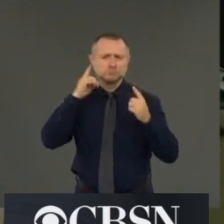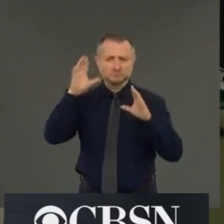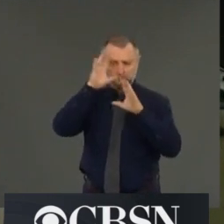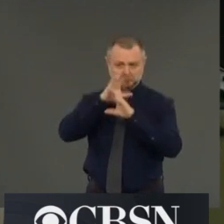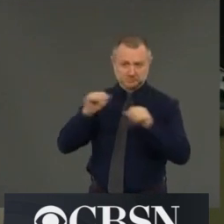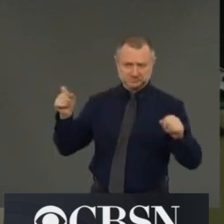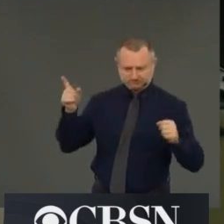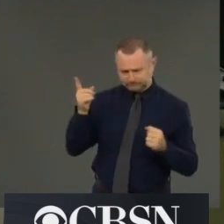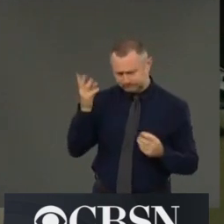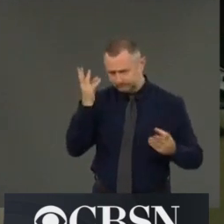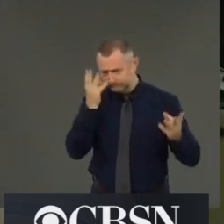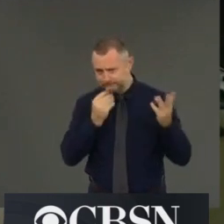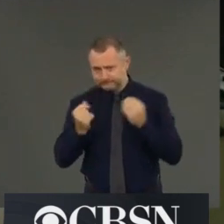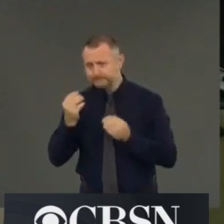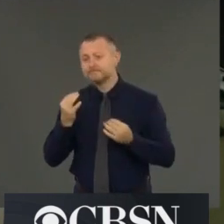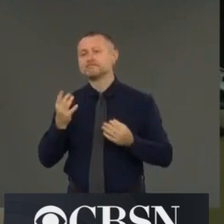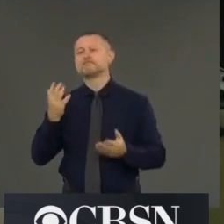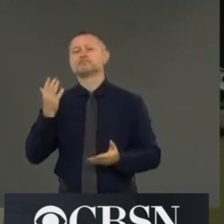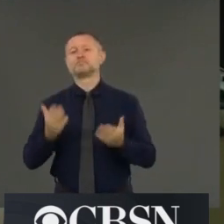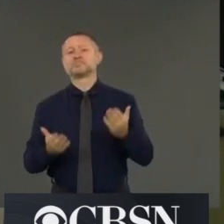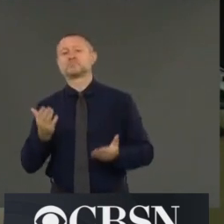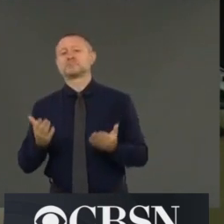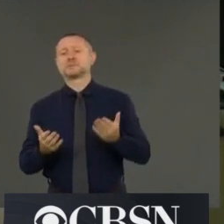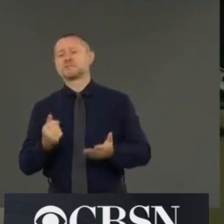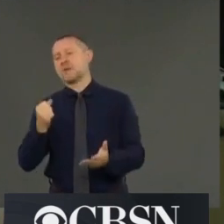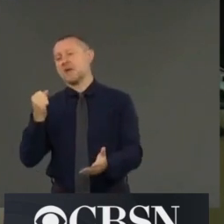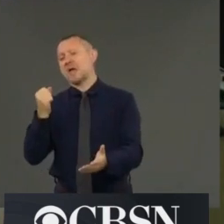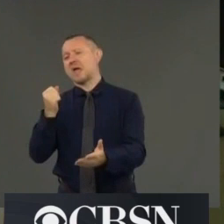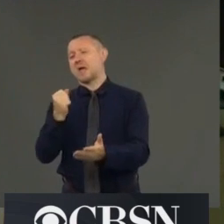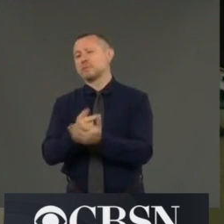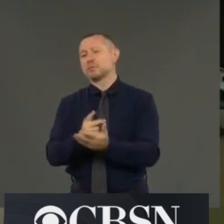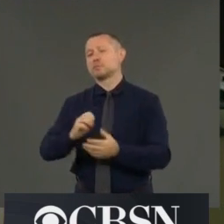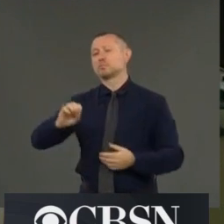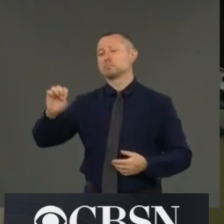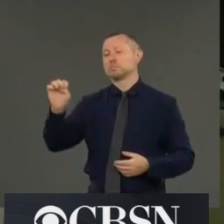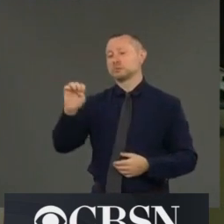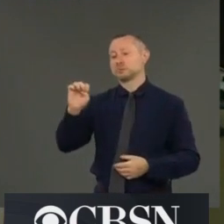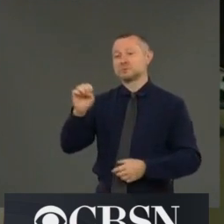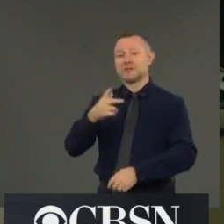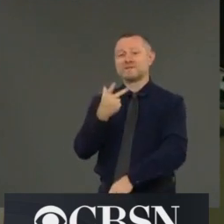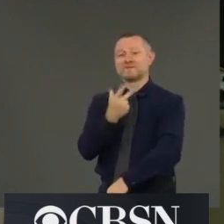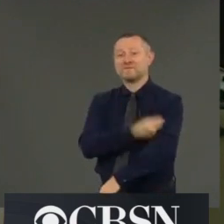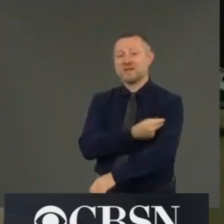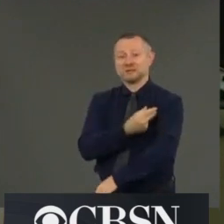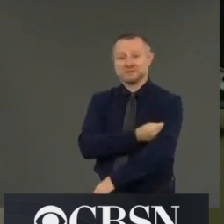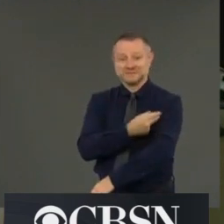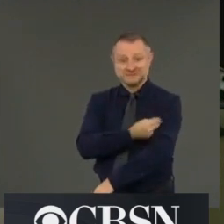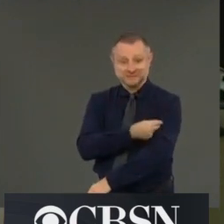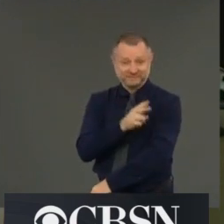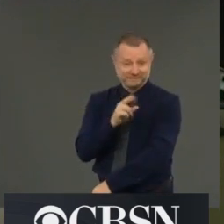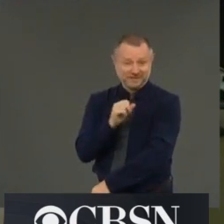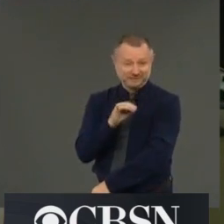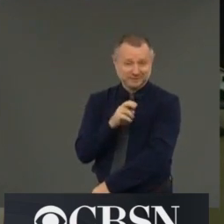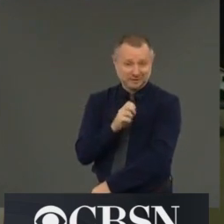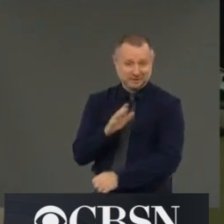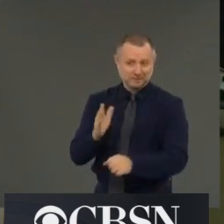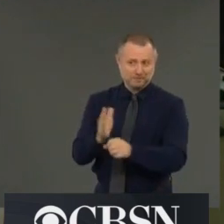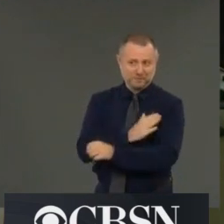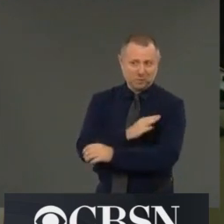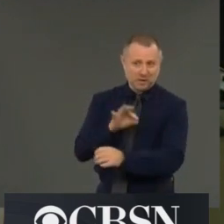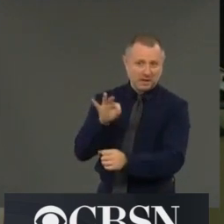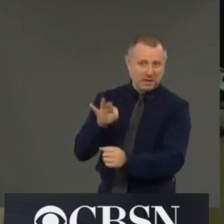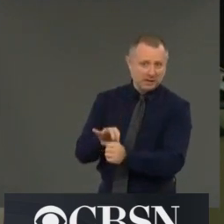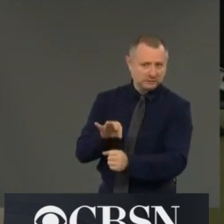authorizing emergency use of vaccine before the elections in a couple weeks. Does the state have the legal or